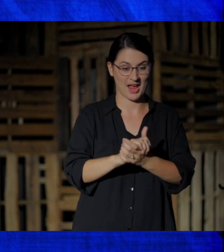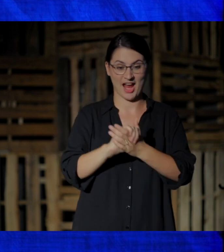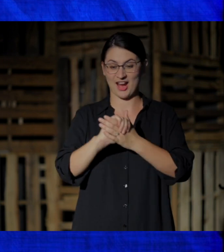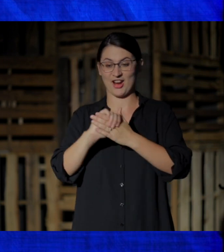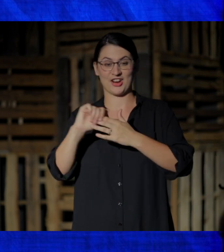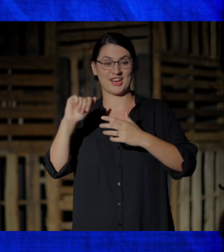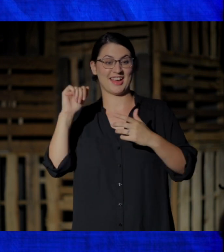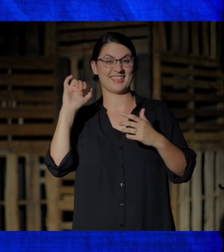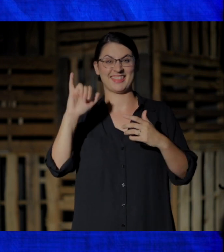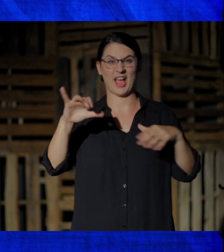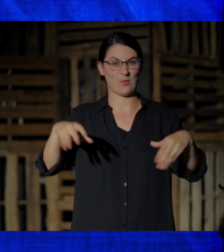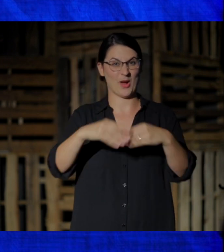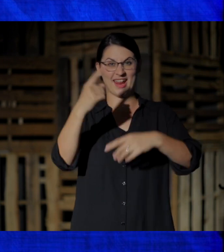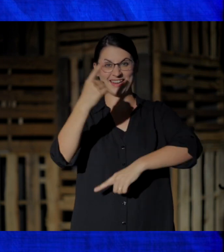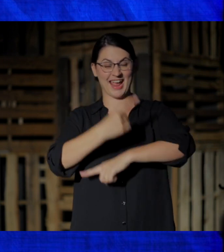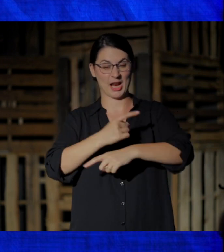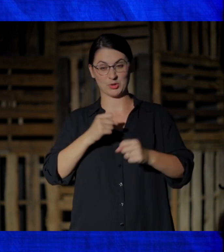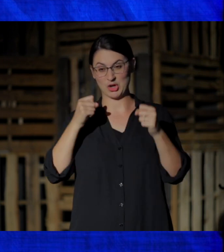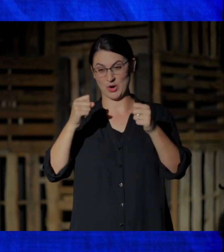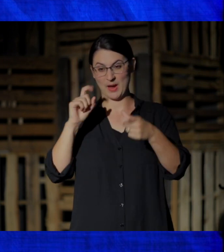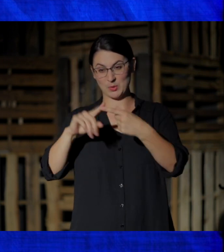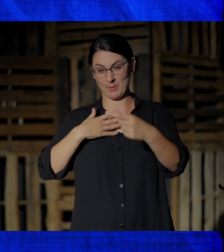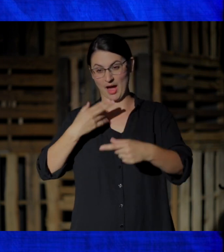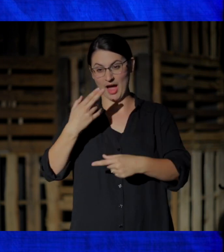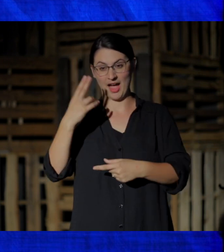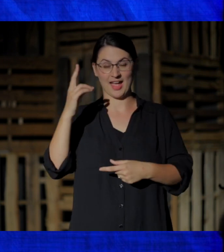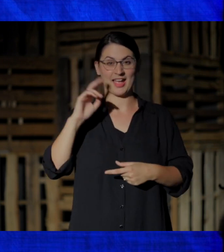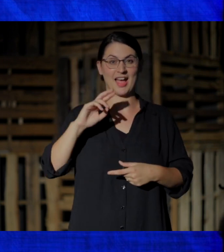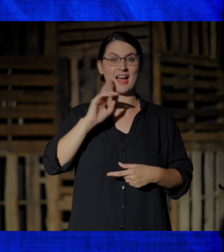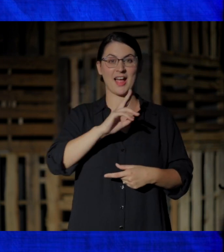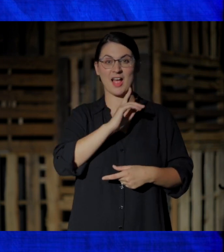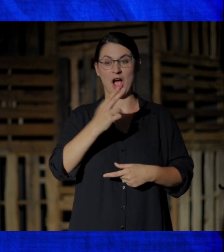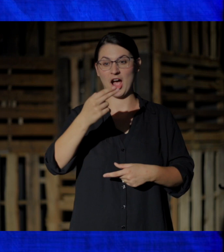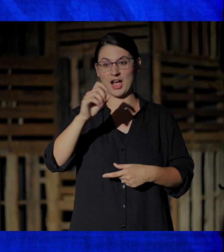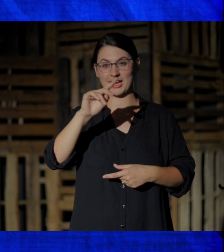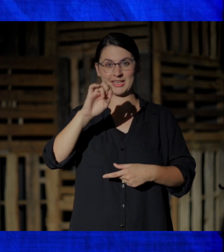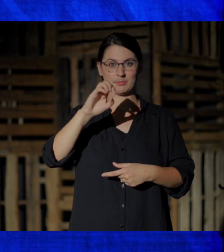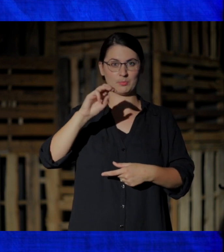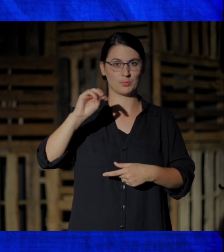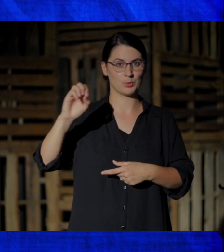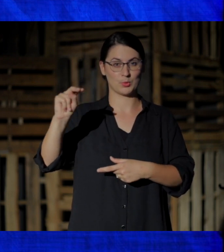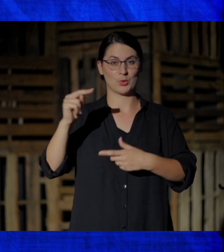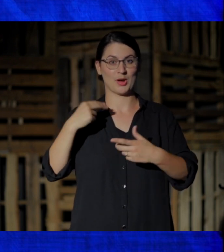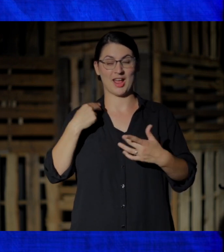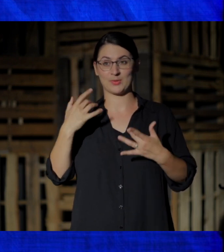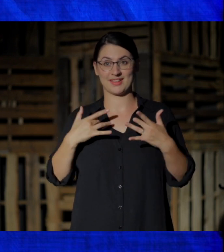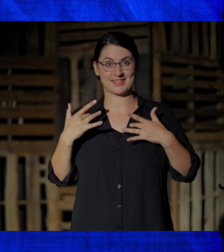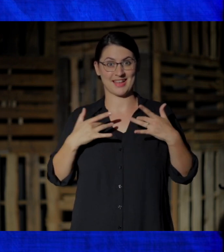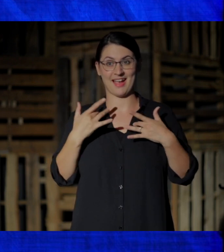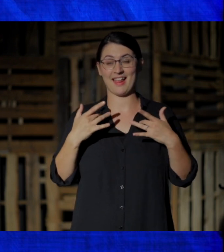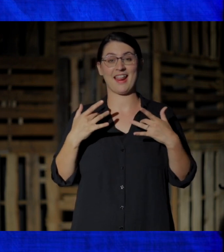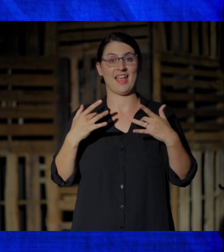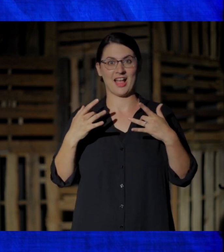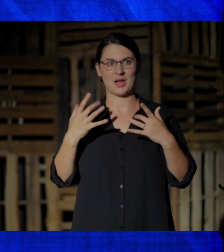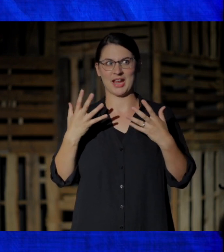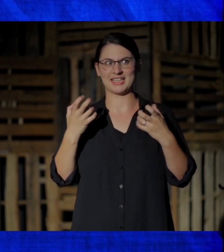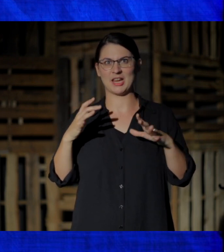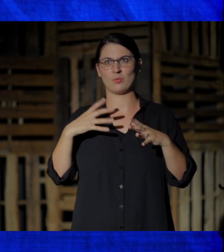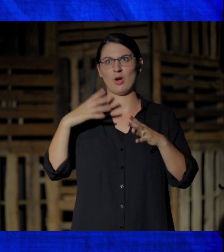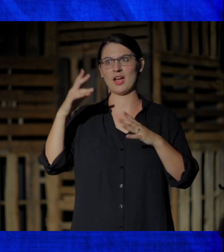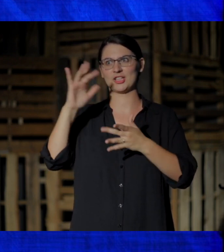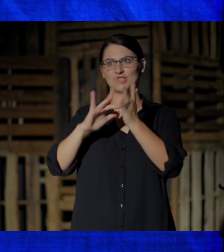I was like, they're going to rename Murphy's Law to Olson's Law. Now, what was I experiencing? I was in my mind thinking that there would be a loss